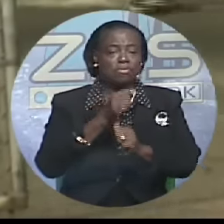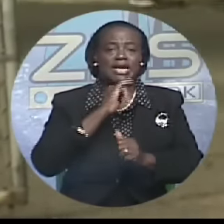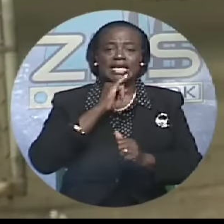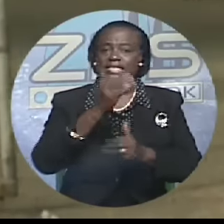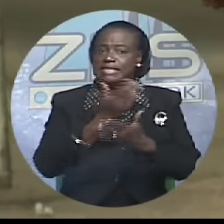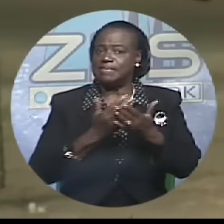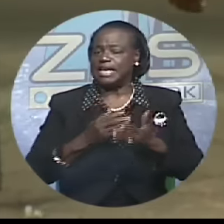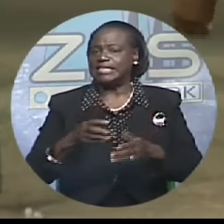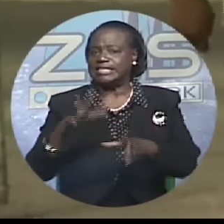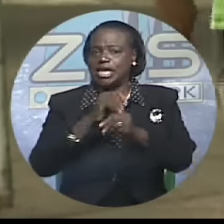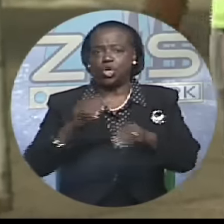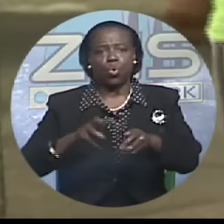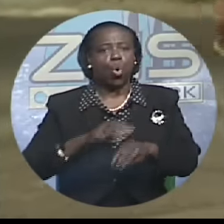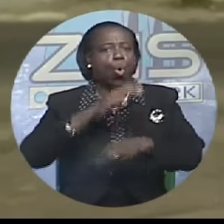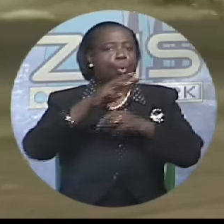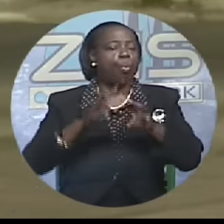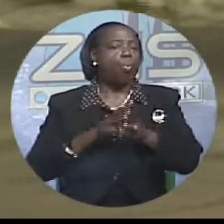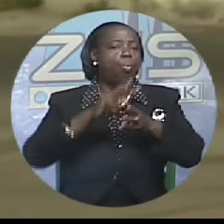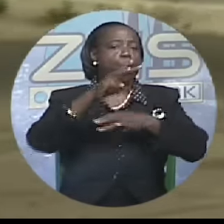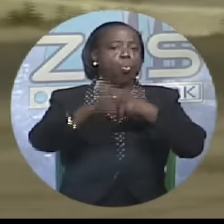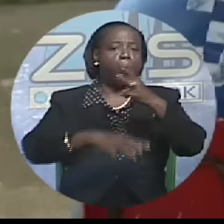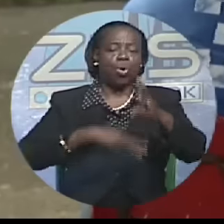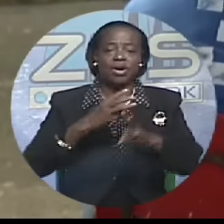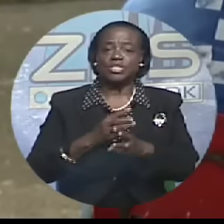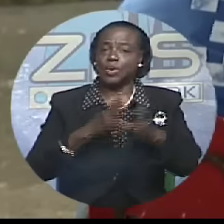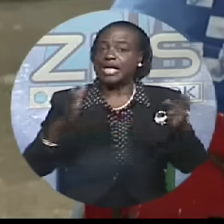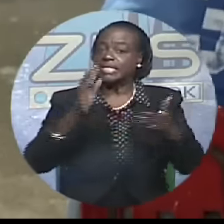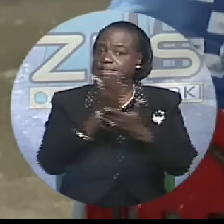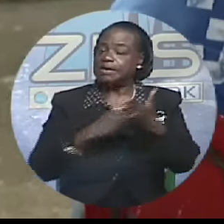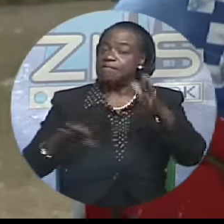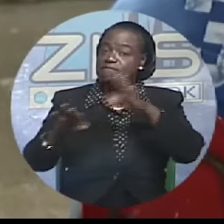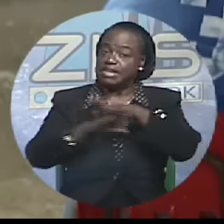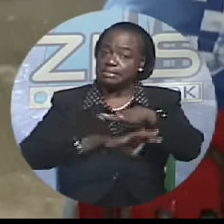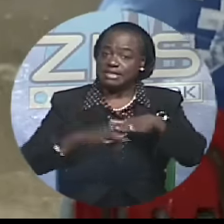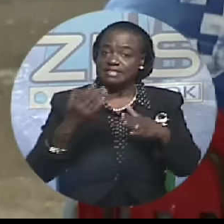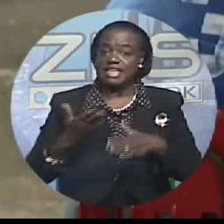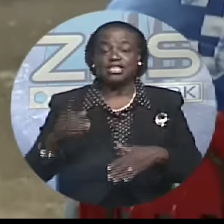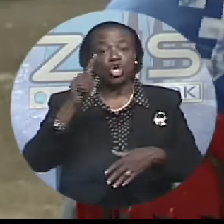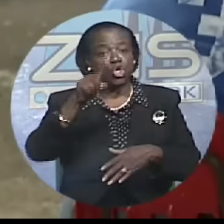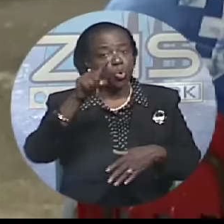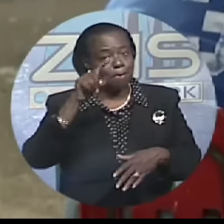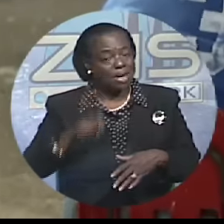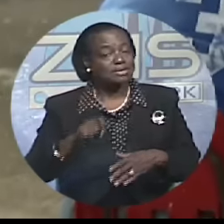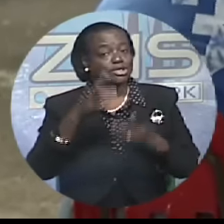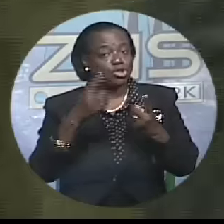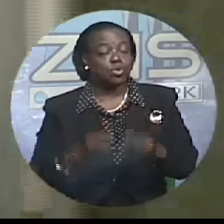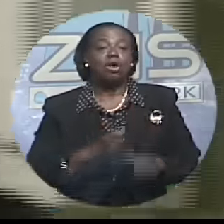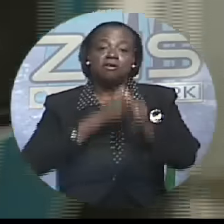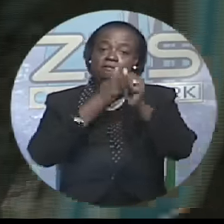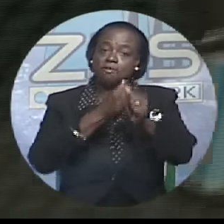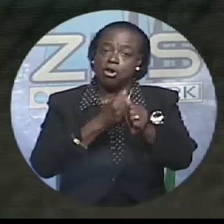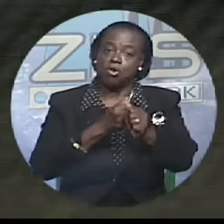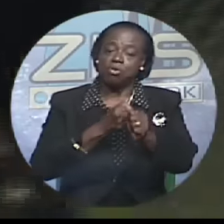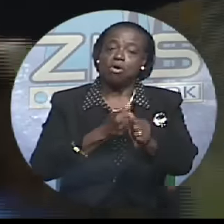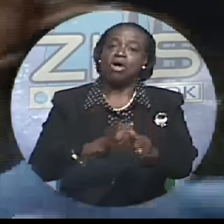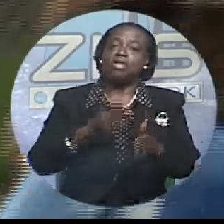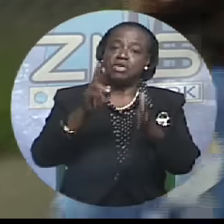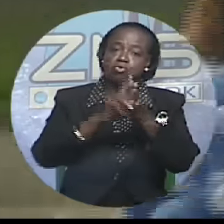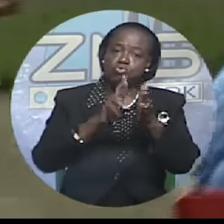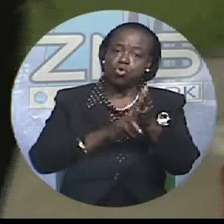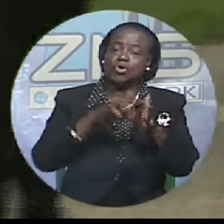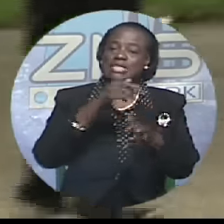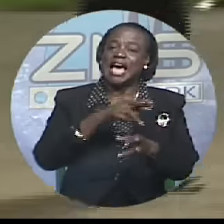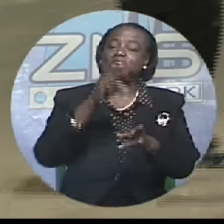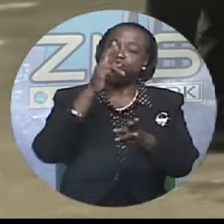worldwide. But there are some fundamental things that we must do. And one of them is follow rules and regulations and make this a